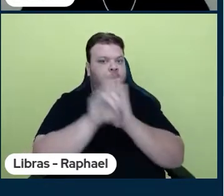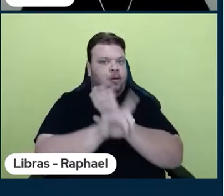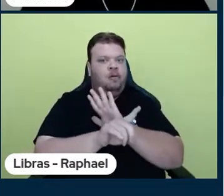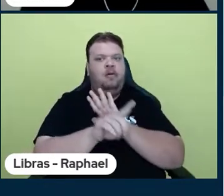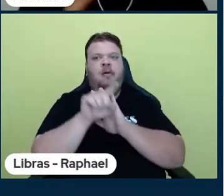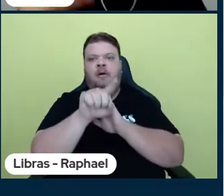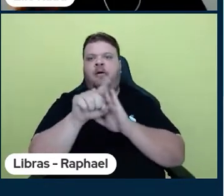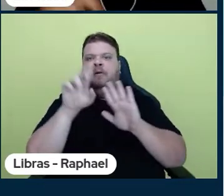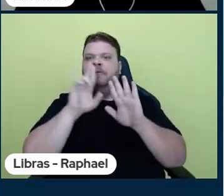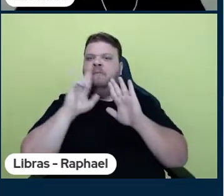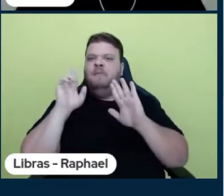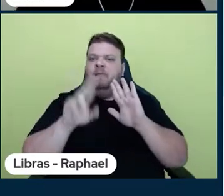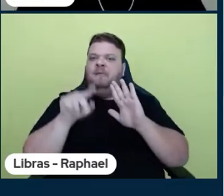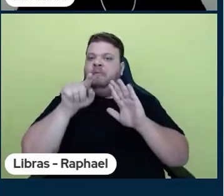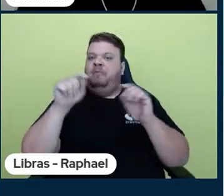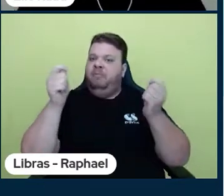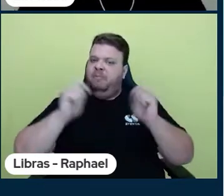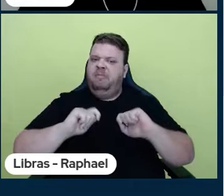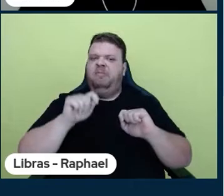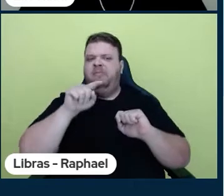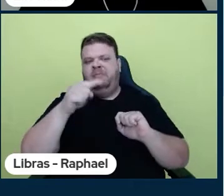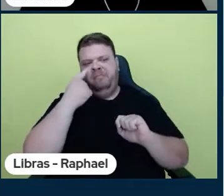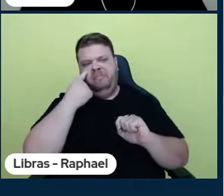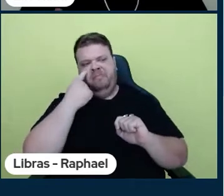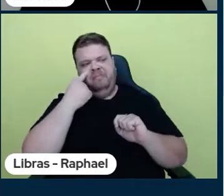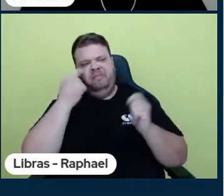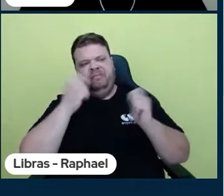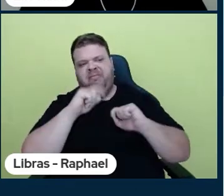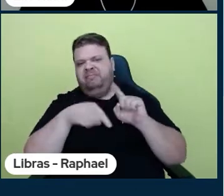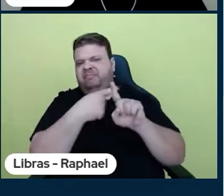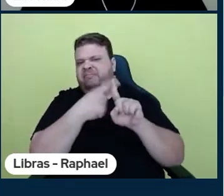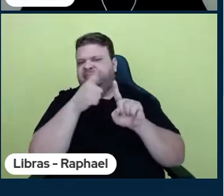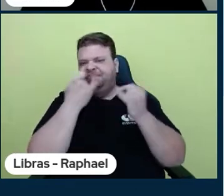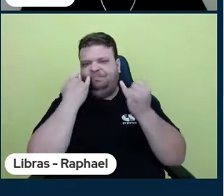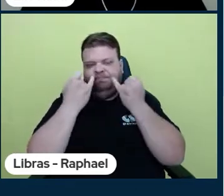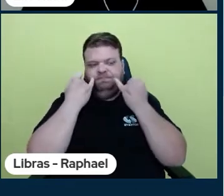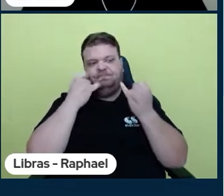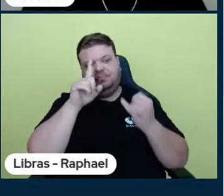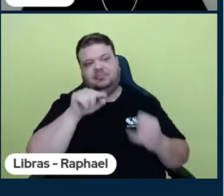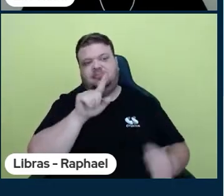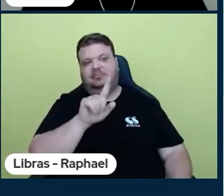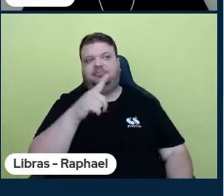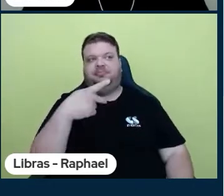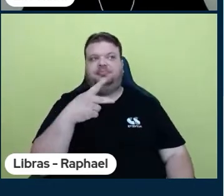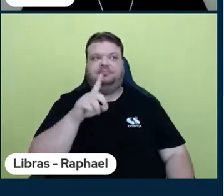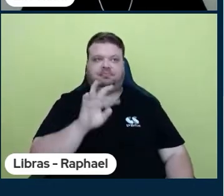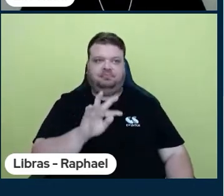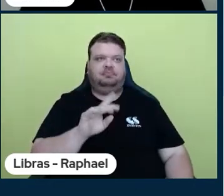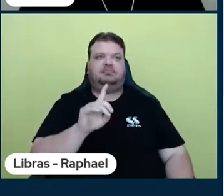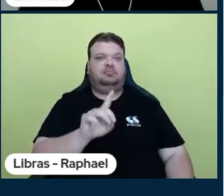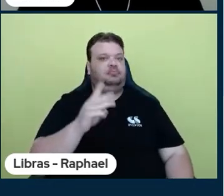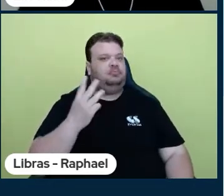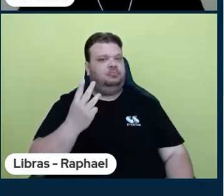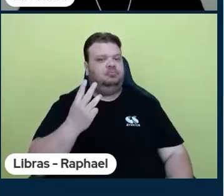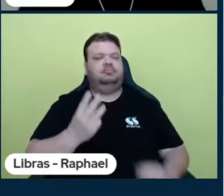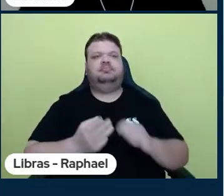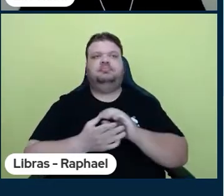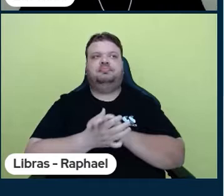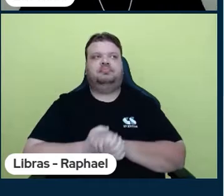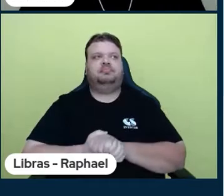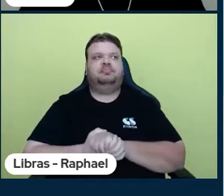Okay, sorry. Here is another question that could be also about similar transformer-based